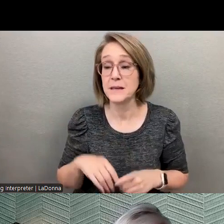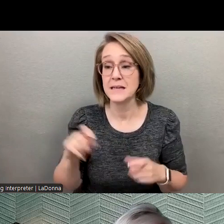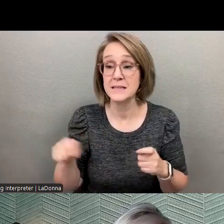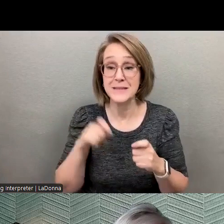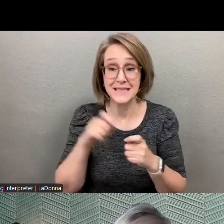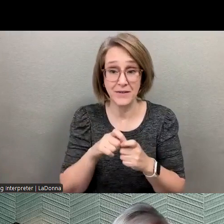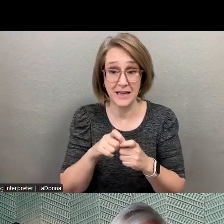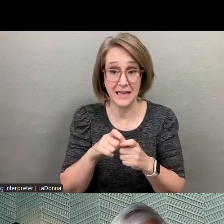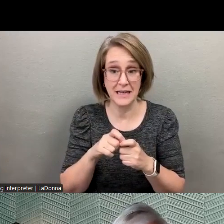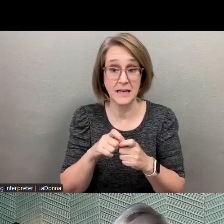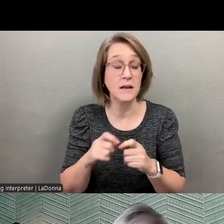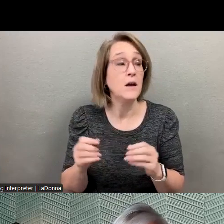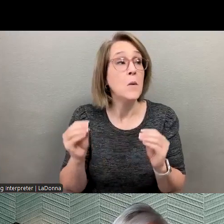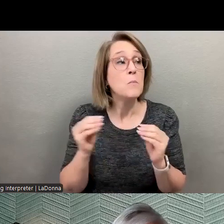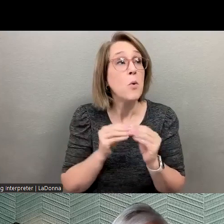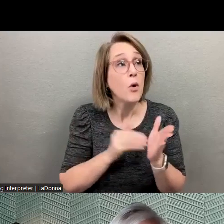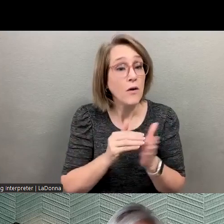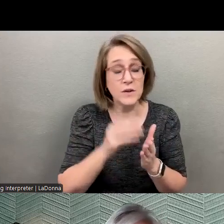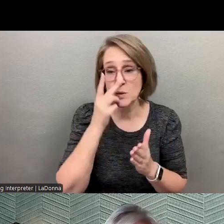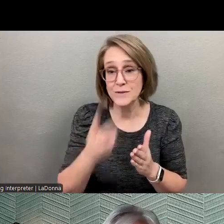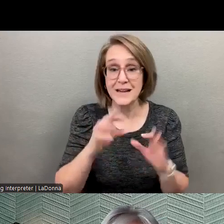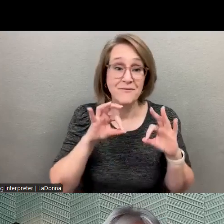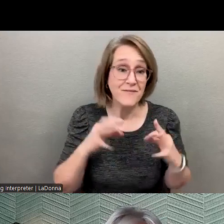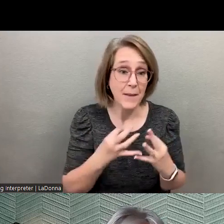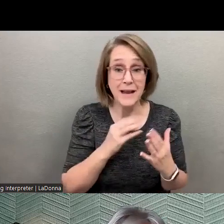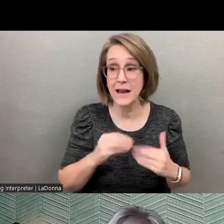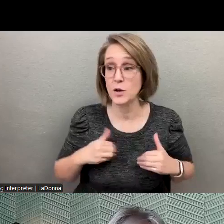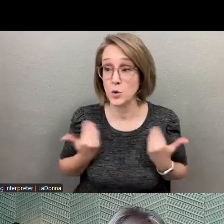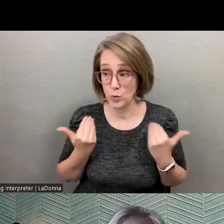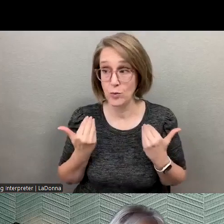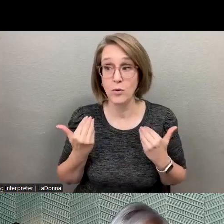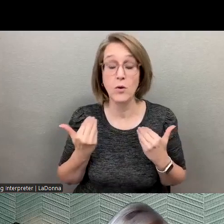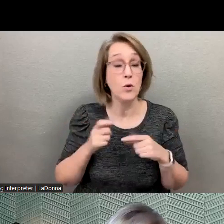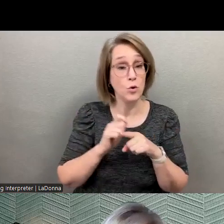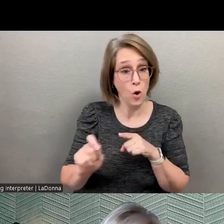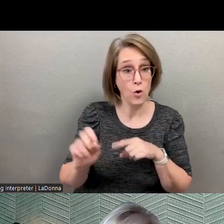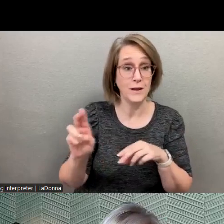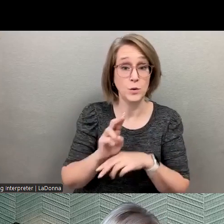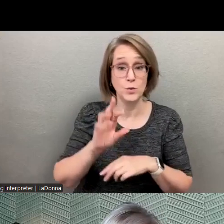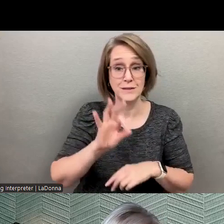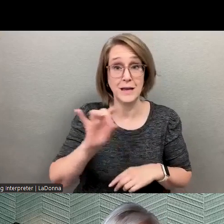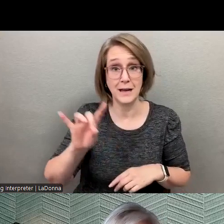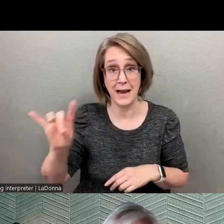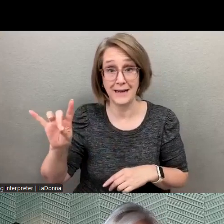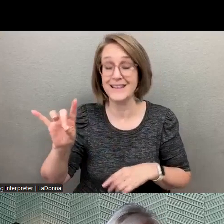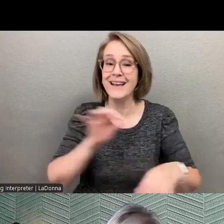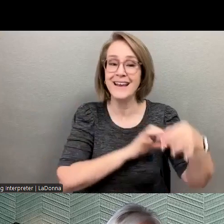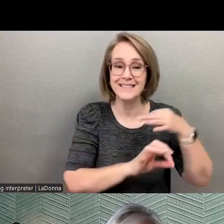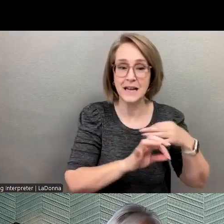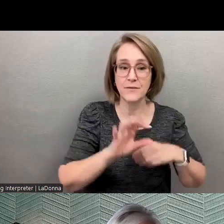more that families and youth call 988 as opposed to 911, the